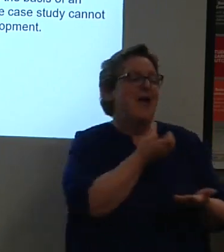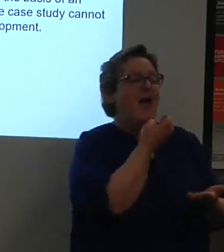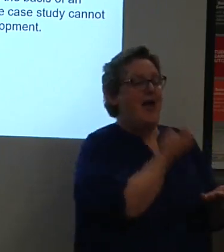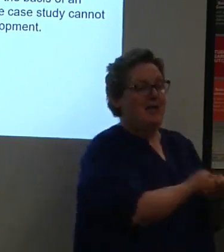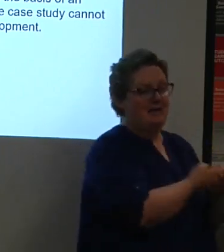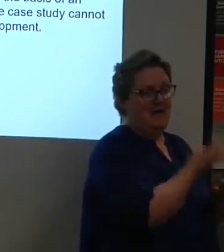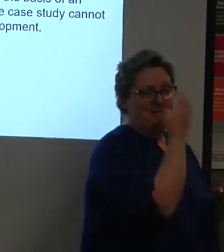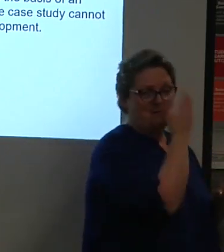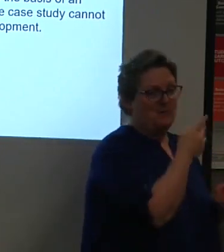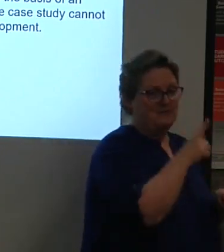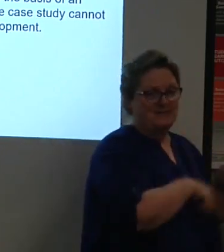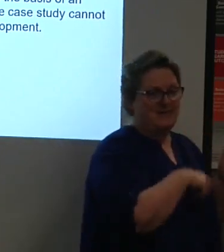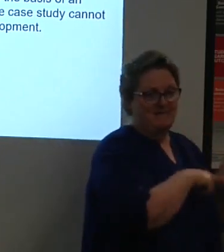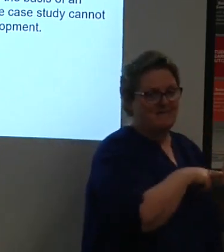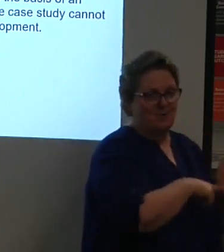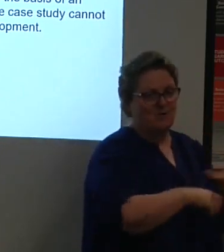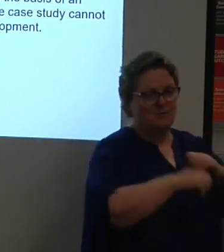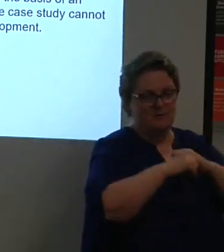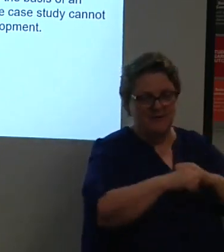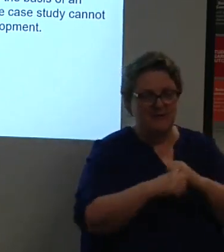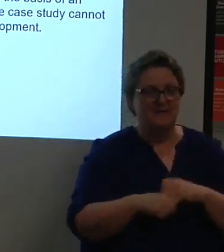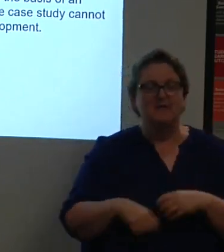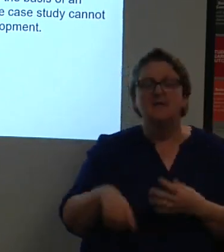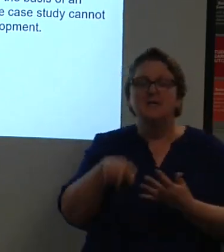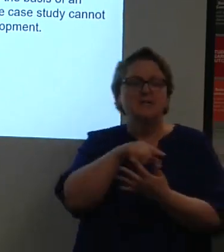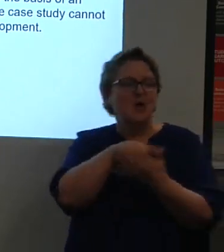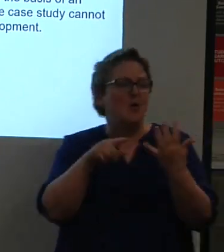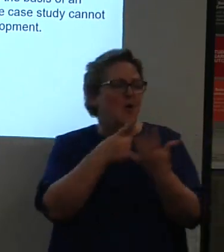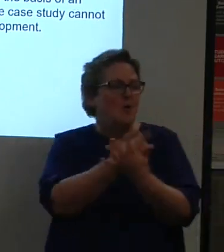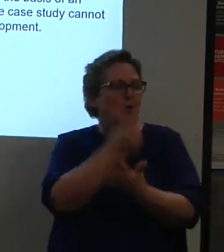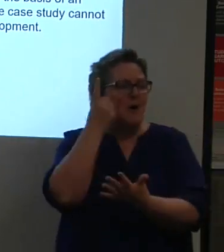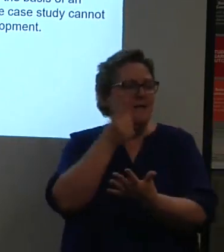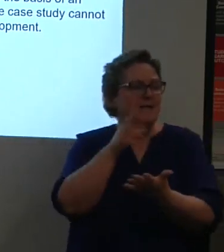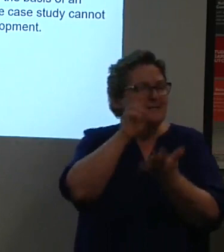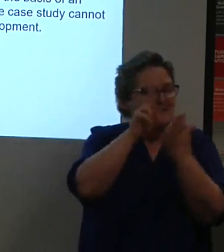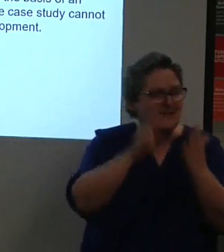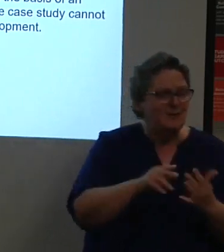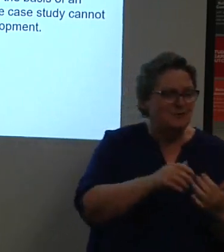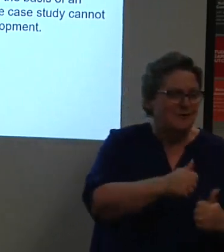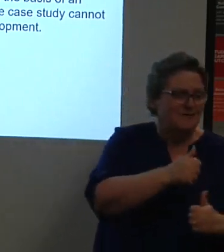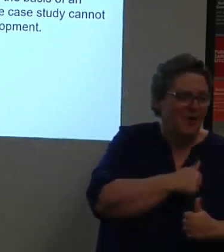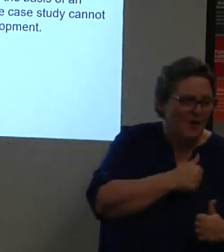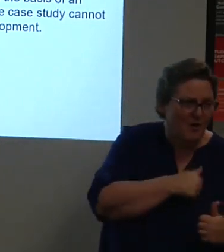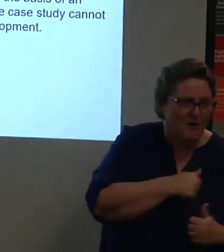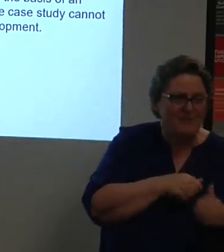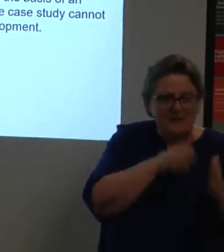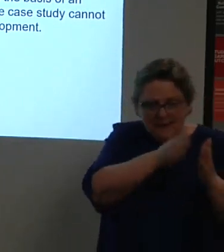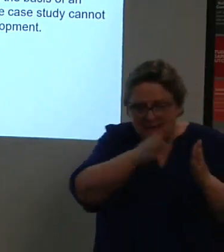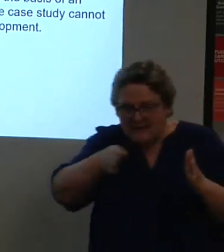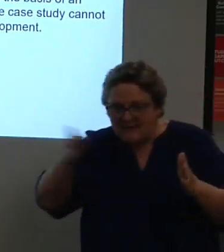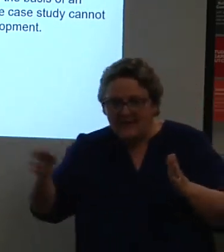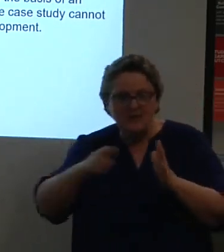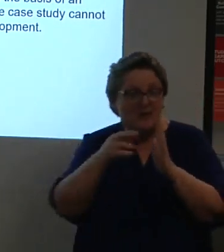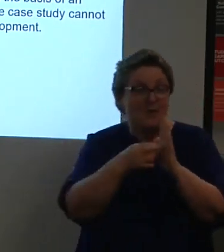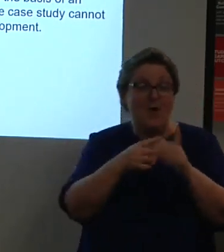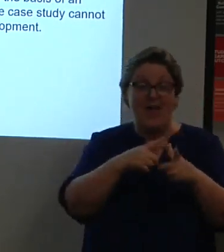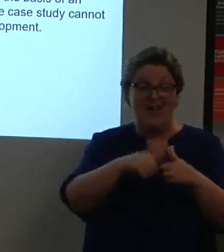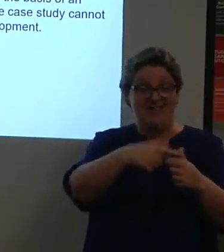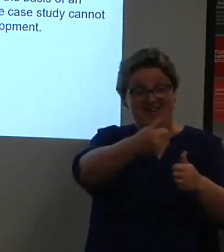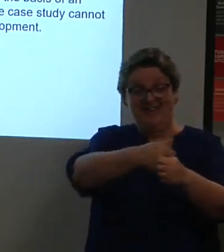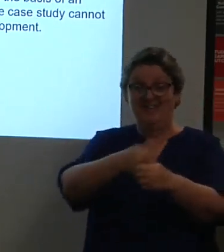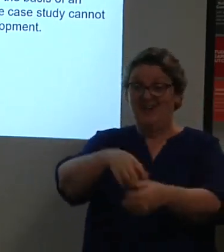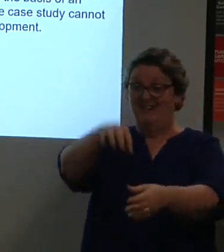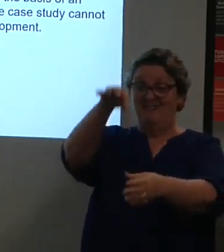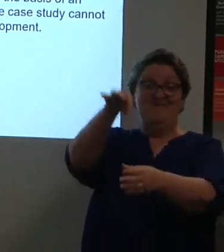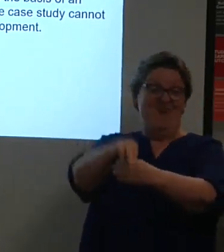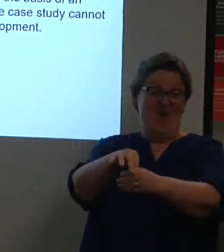backstory for themselves. One has to be the Secretary of the Army, right? So they're each playing a different role, and then they actually have to vote based on the information